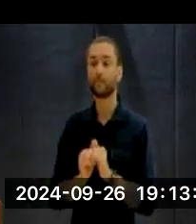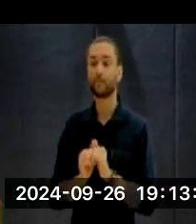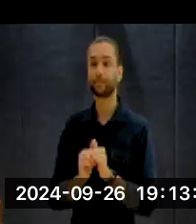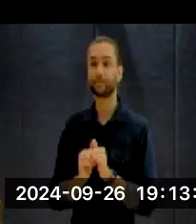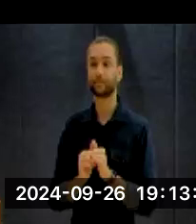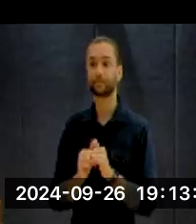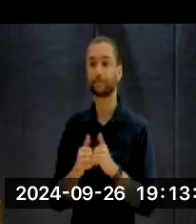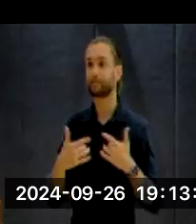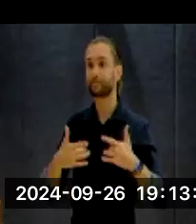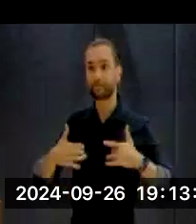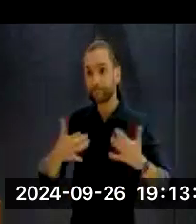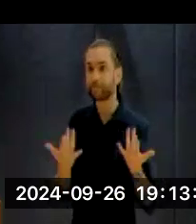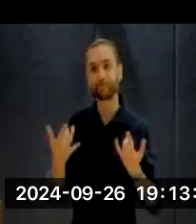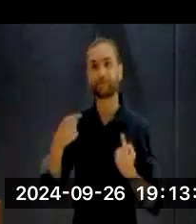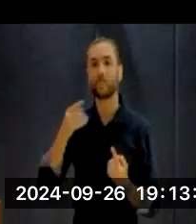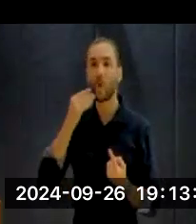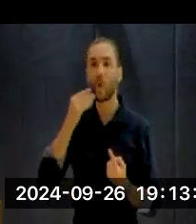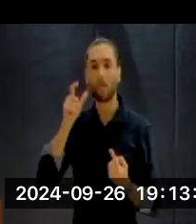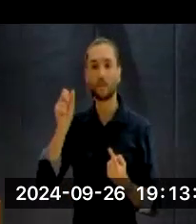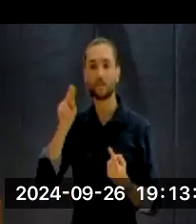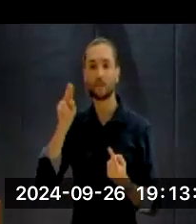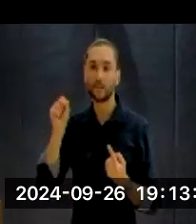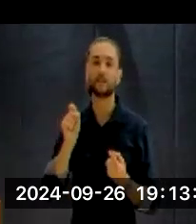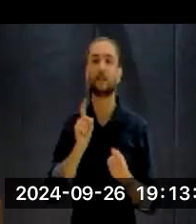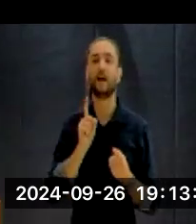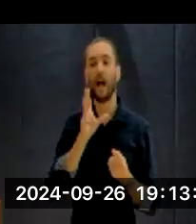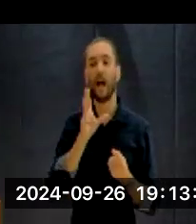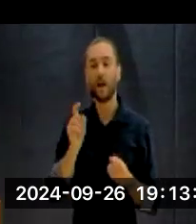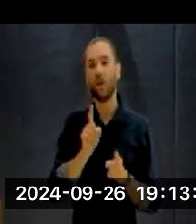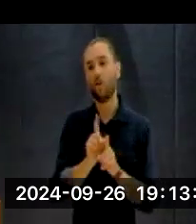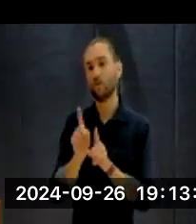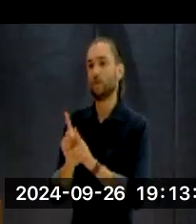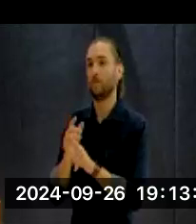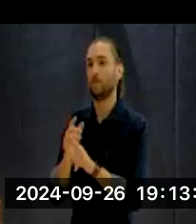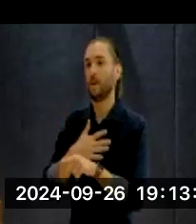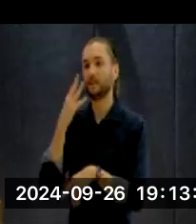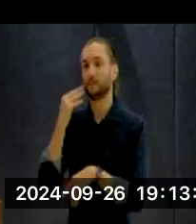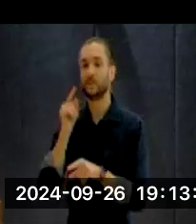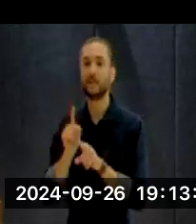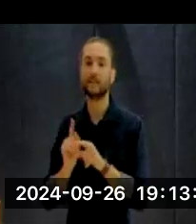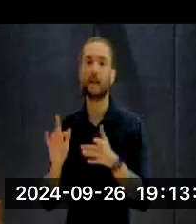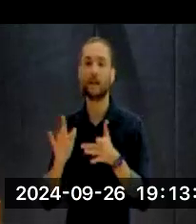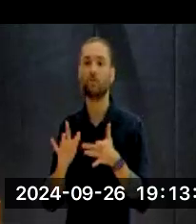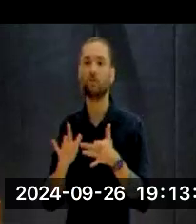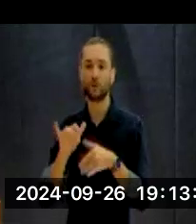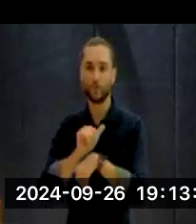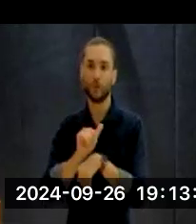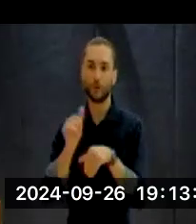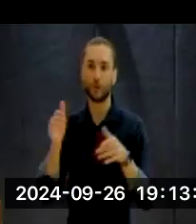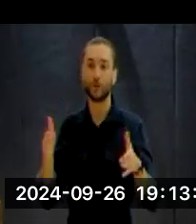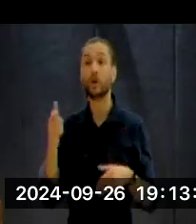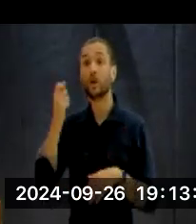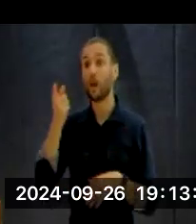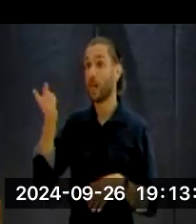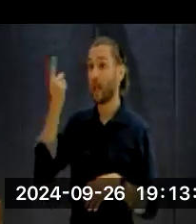where it stands with homelessness. I also wanted to speak on being an outreach worker because last year I was